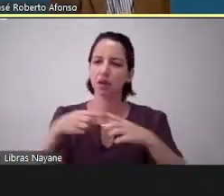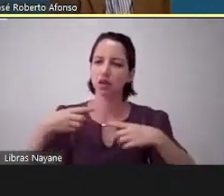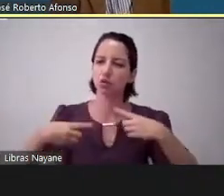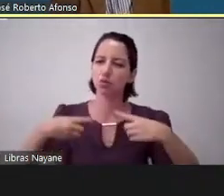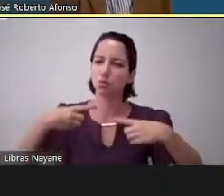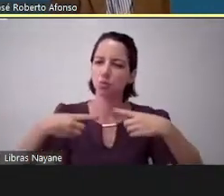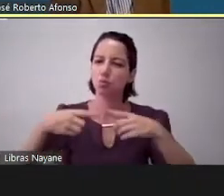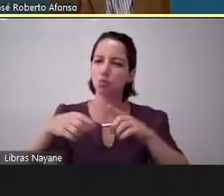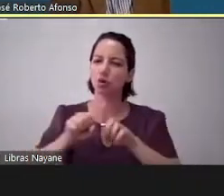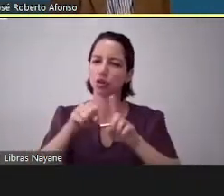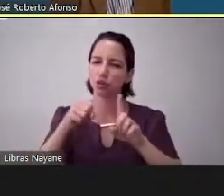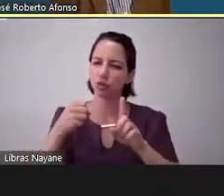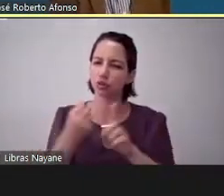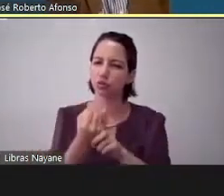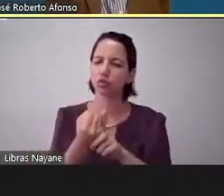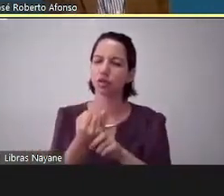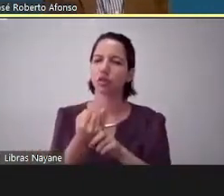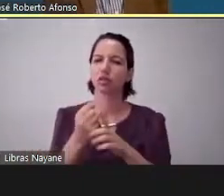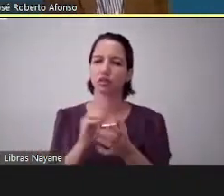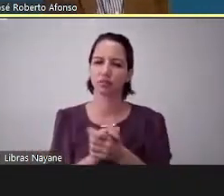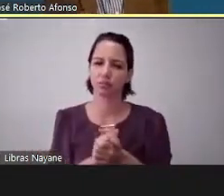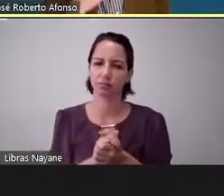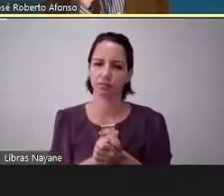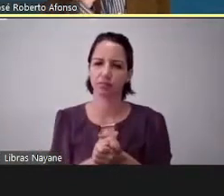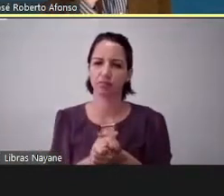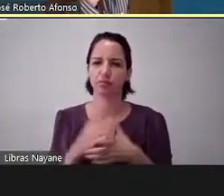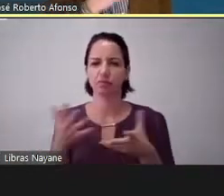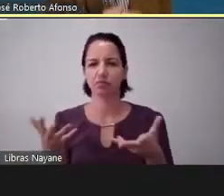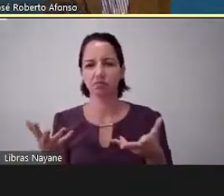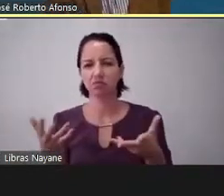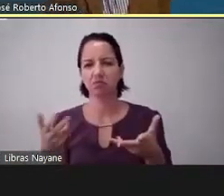and also social policies.